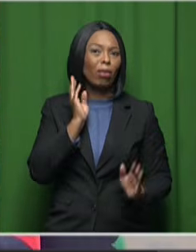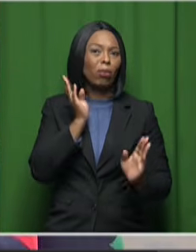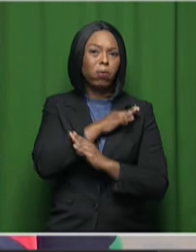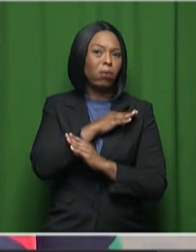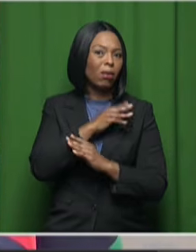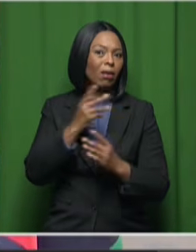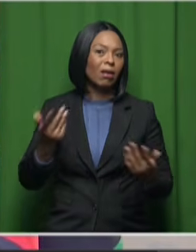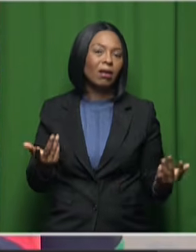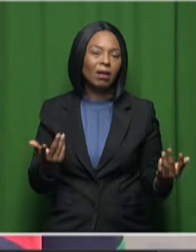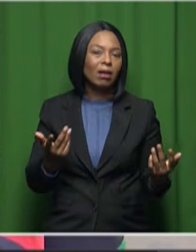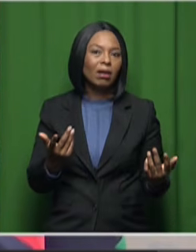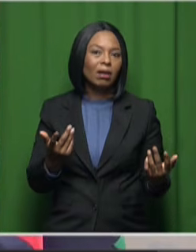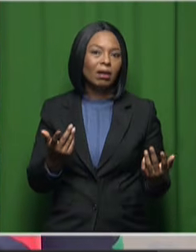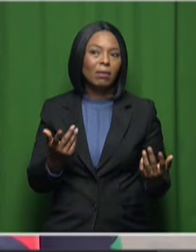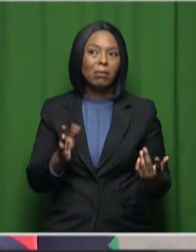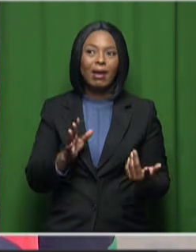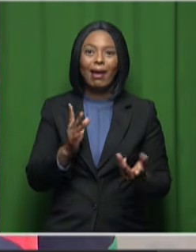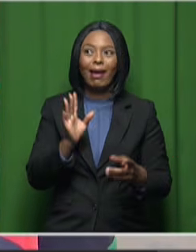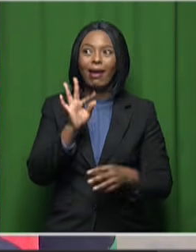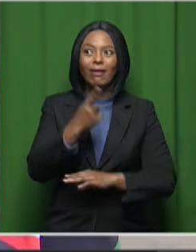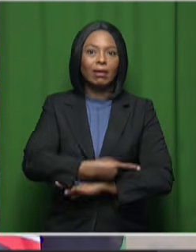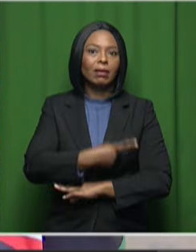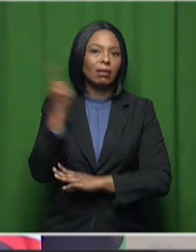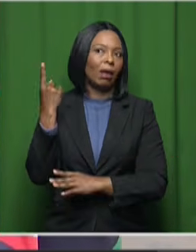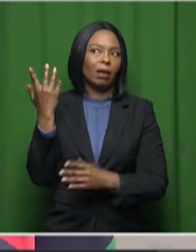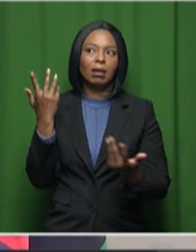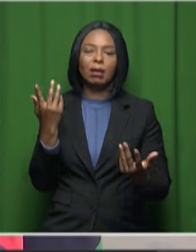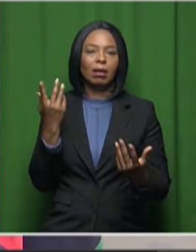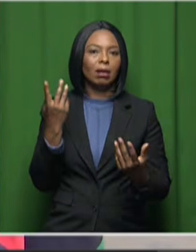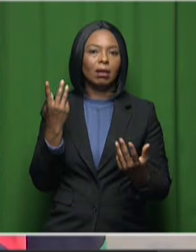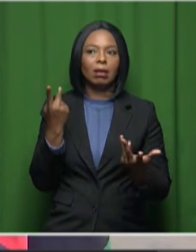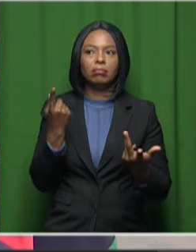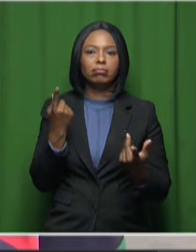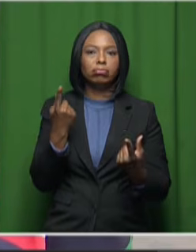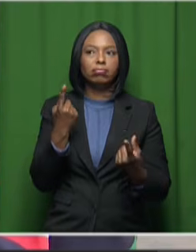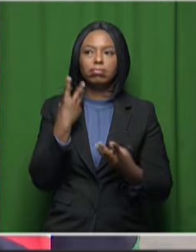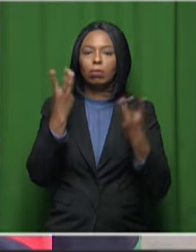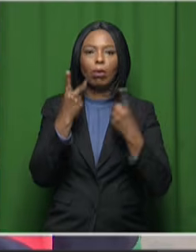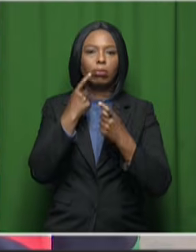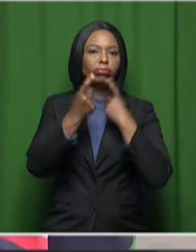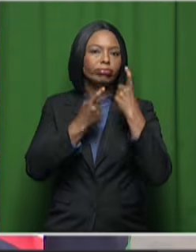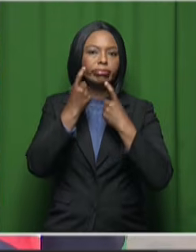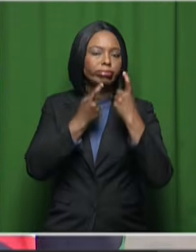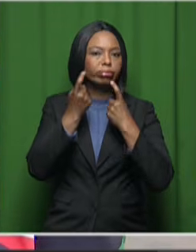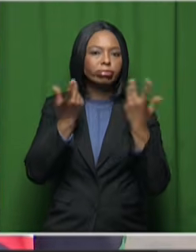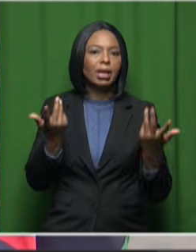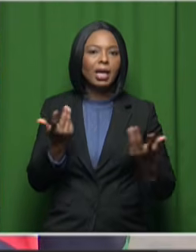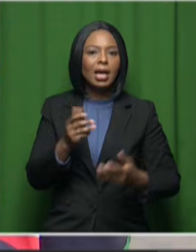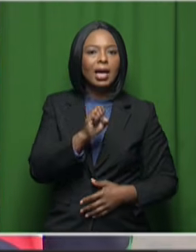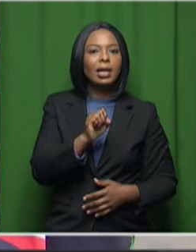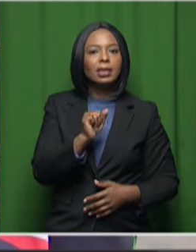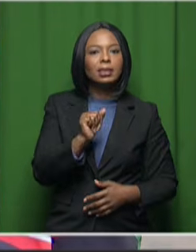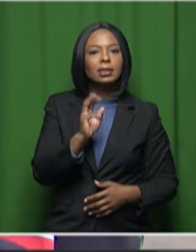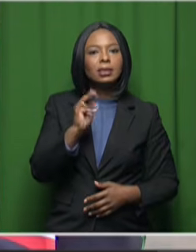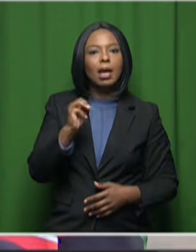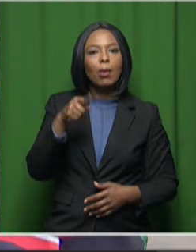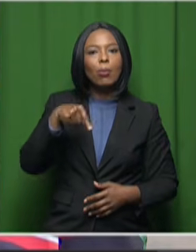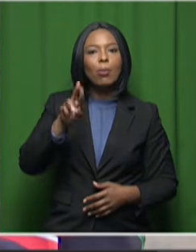taps. And then every time people are complaining, and as Sanko, we are stand up, we said now